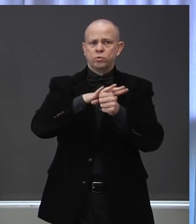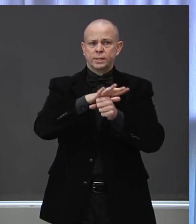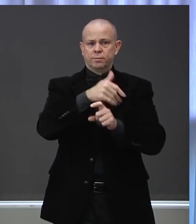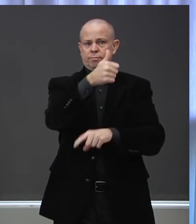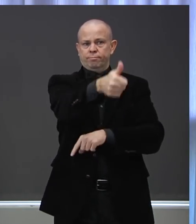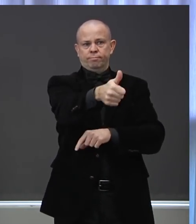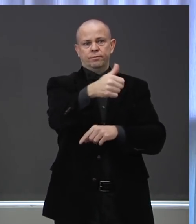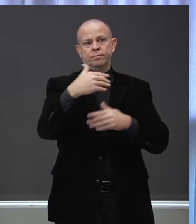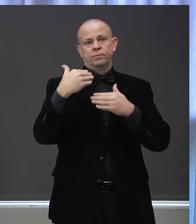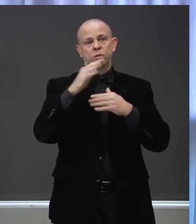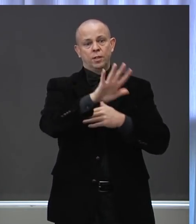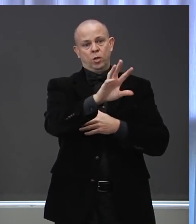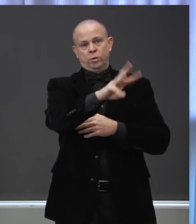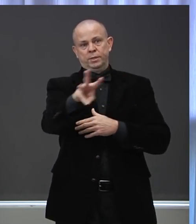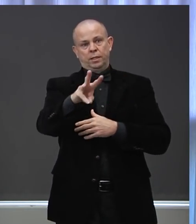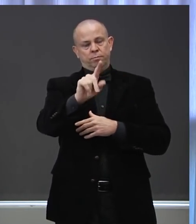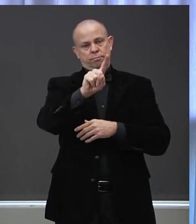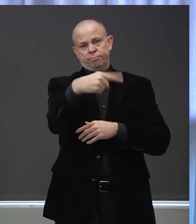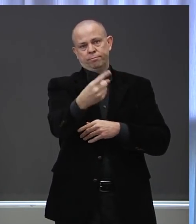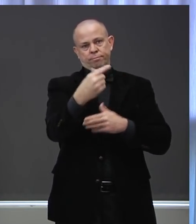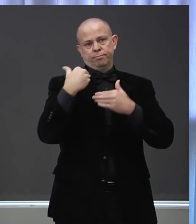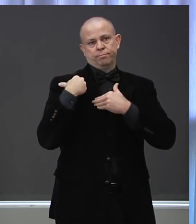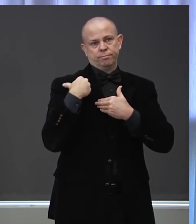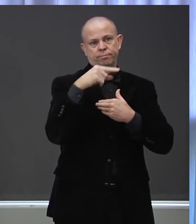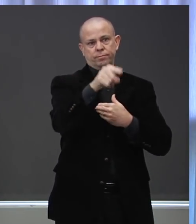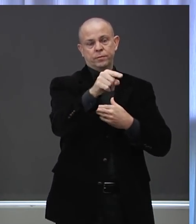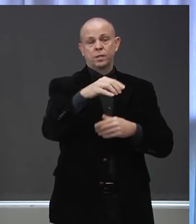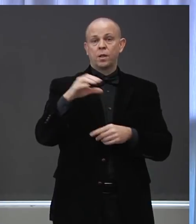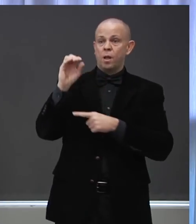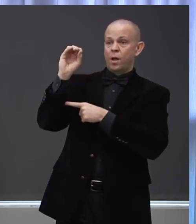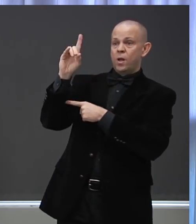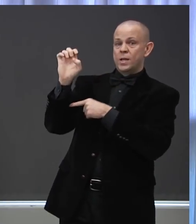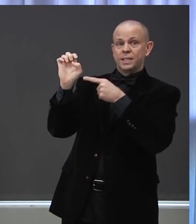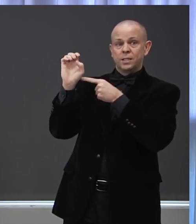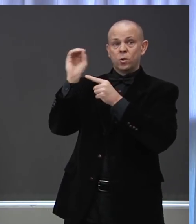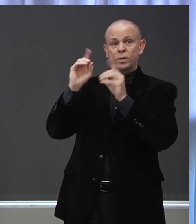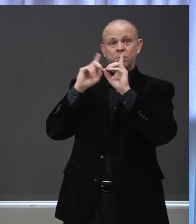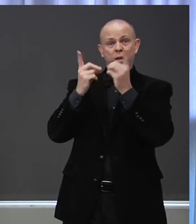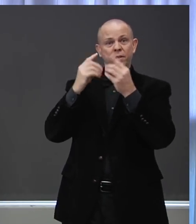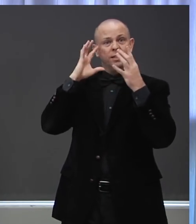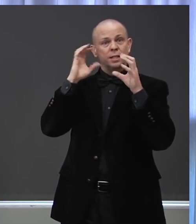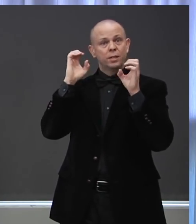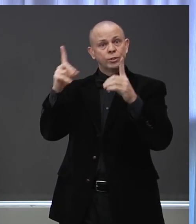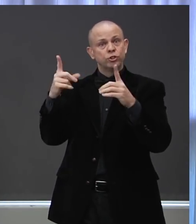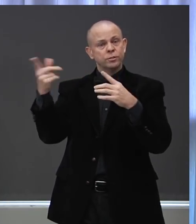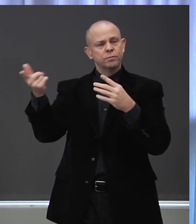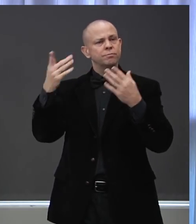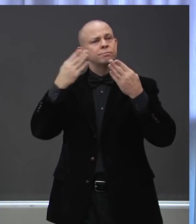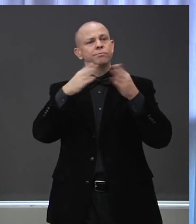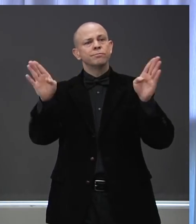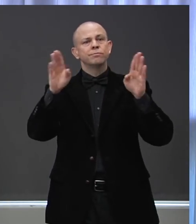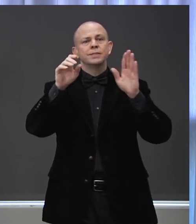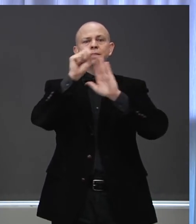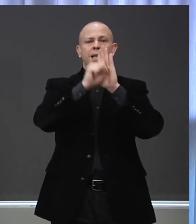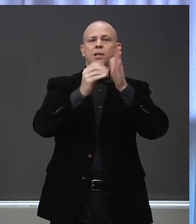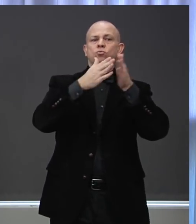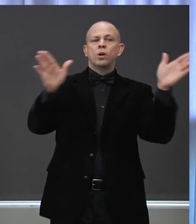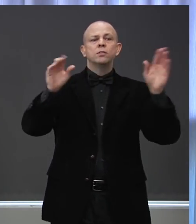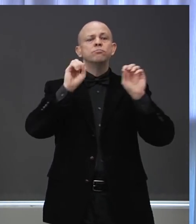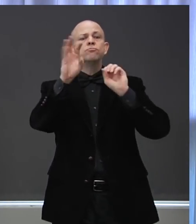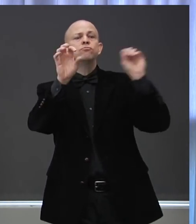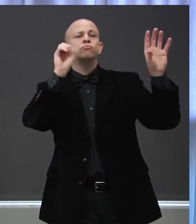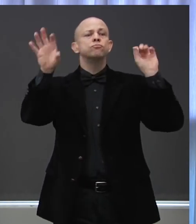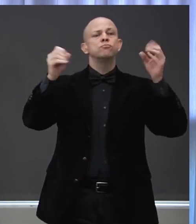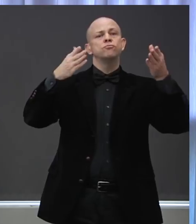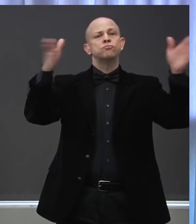Most of the Oregon Department of Education's website is aimed at providing regulatory information to school districts, and then